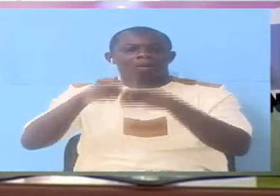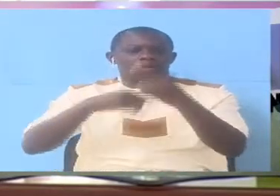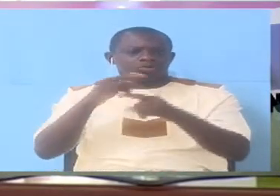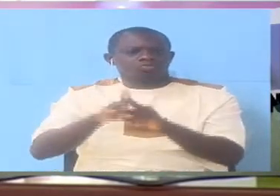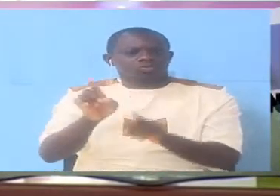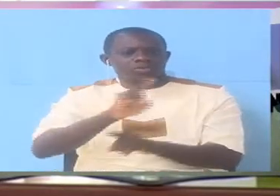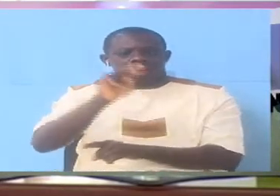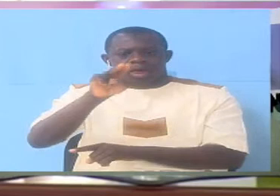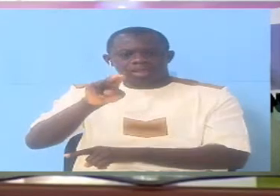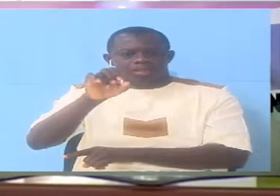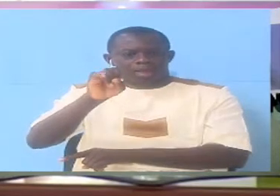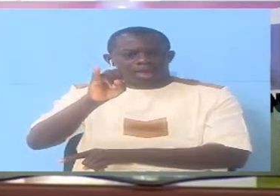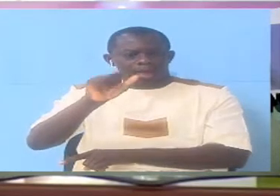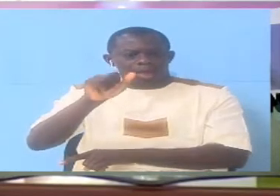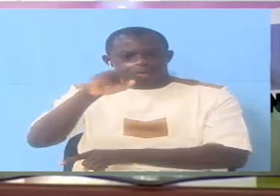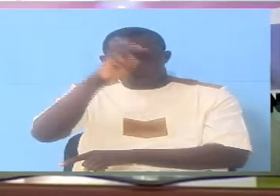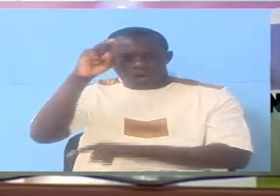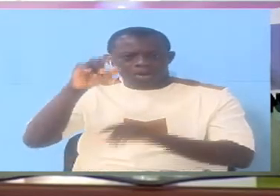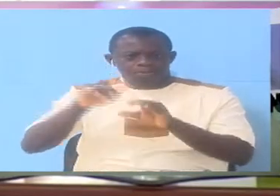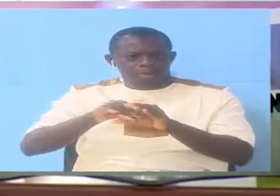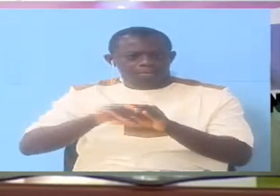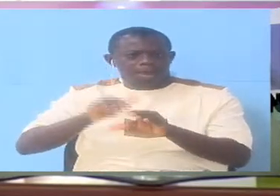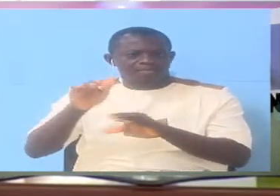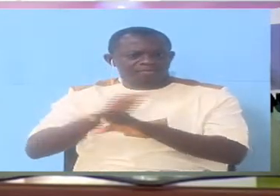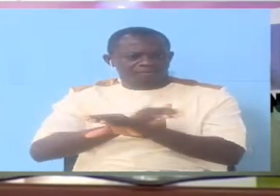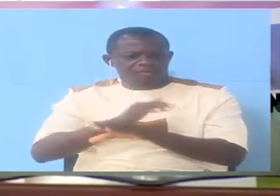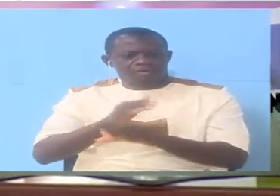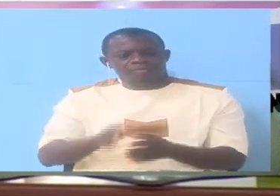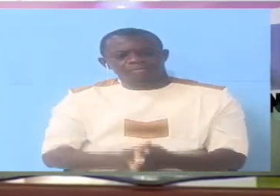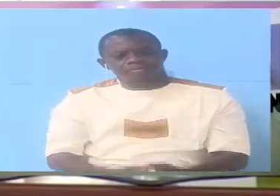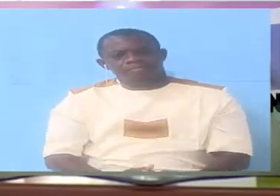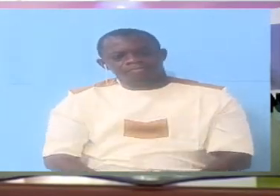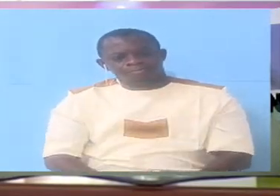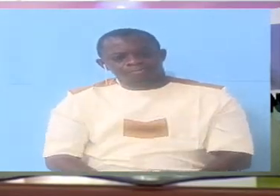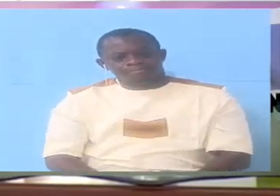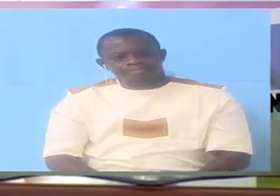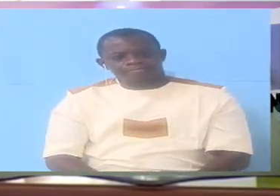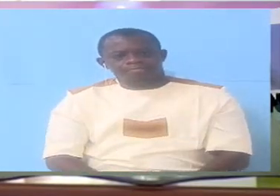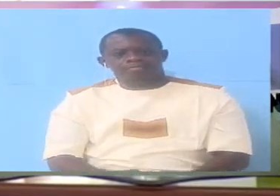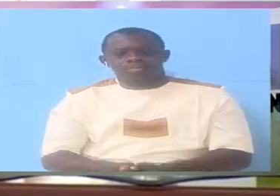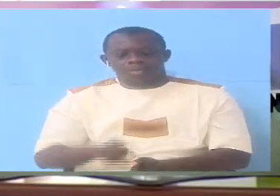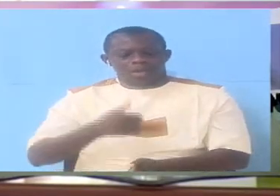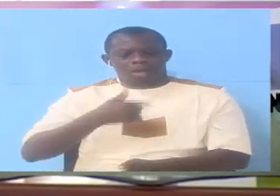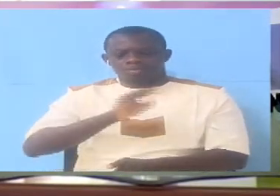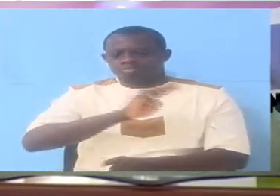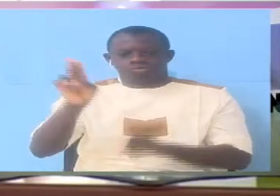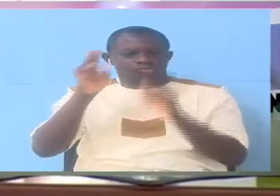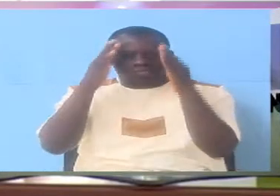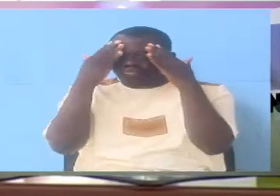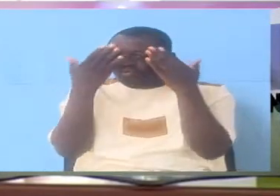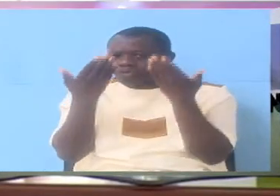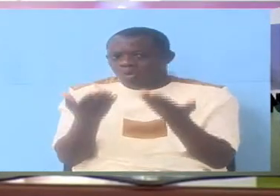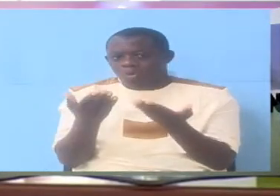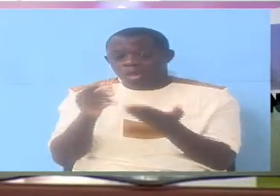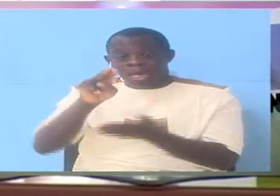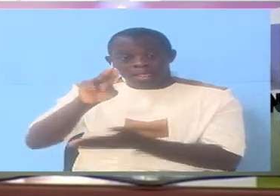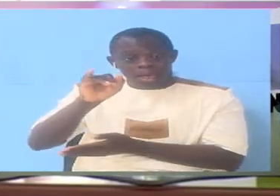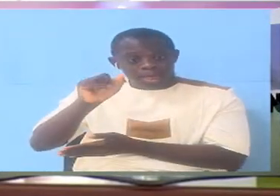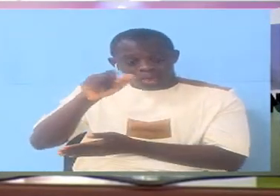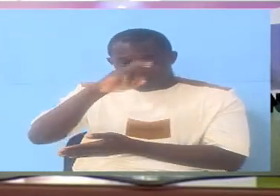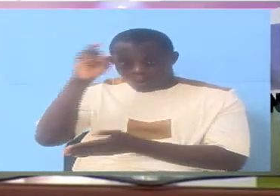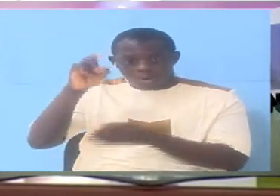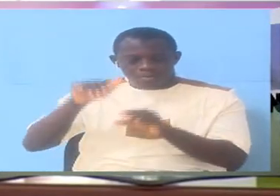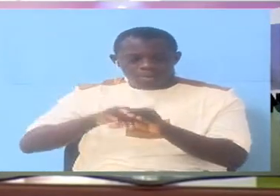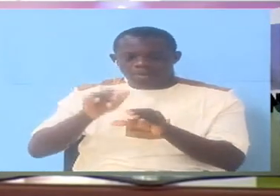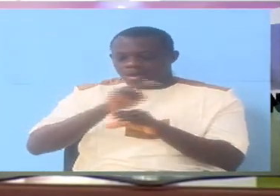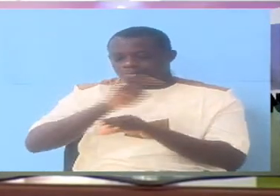the NIA personnel, lu aju nak ci mbiri ñi nga xamné ñoy liggéey kat NIA. I don't know them. Ñom mom xawma leen. But